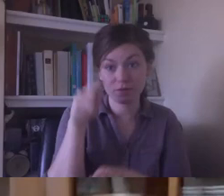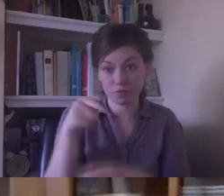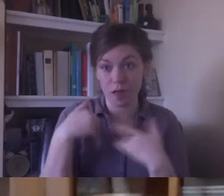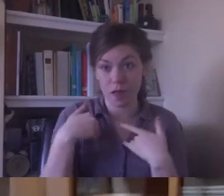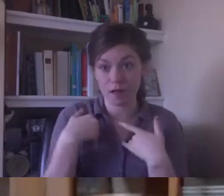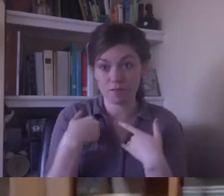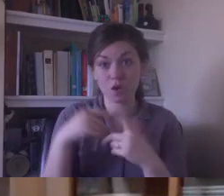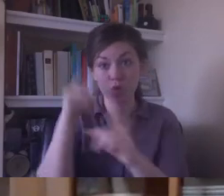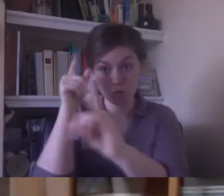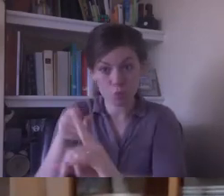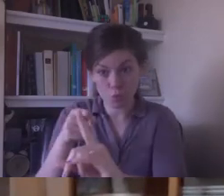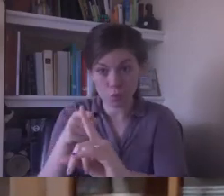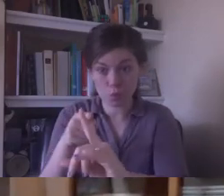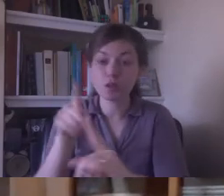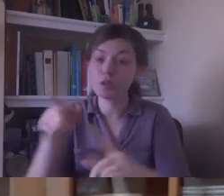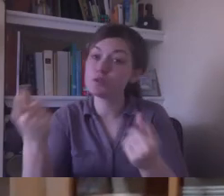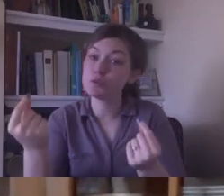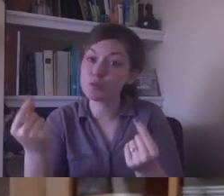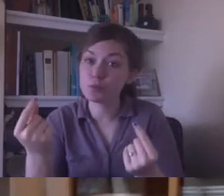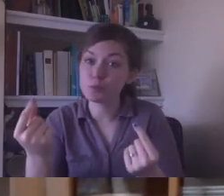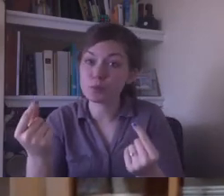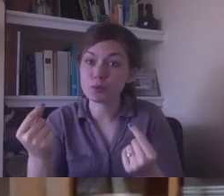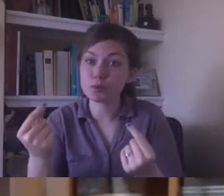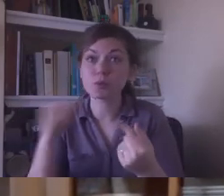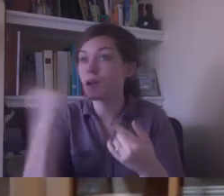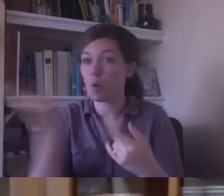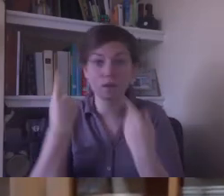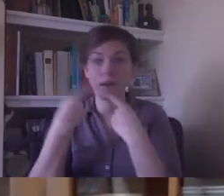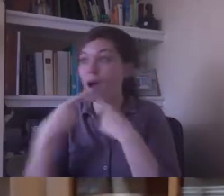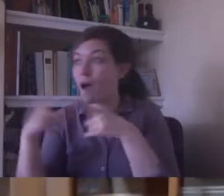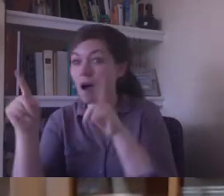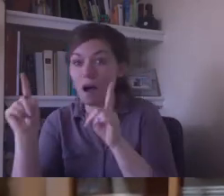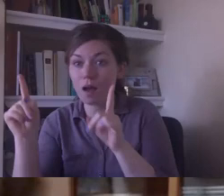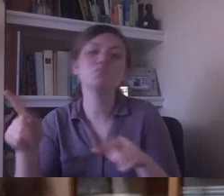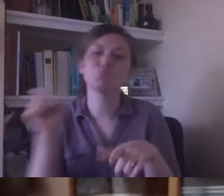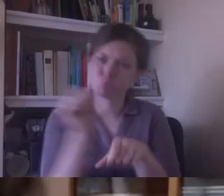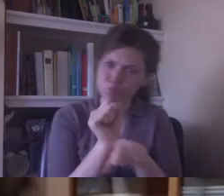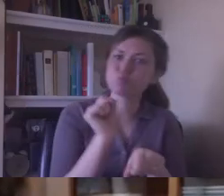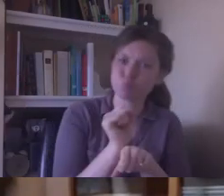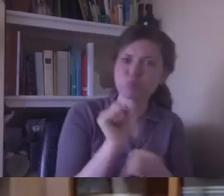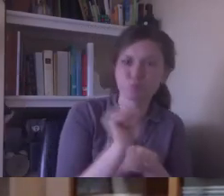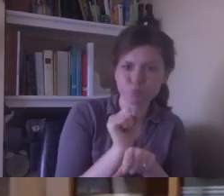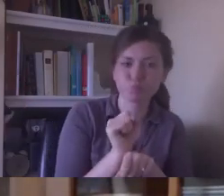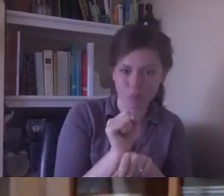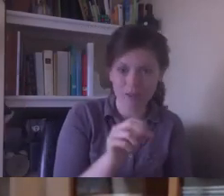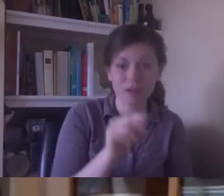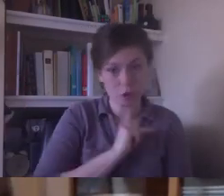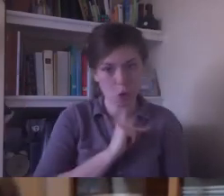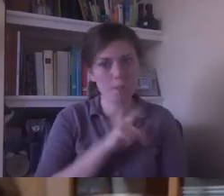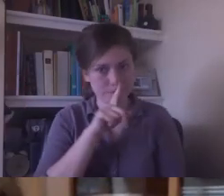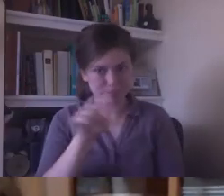goal, that you work at it. You don't just say, announce it and then it's going to happen. You have to work at it. Norbert did.